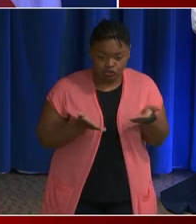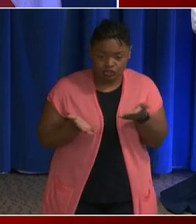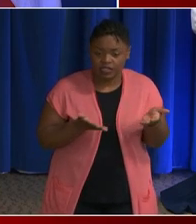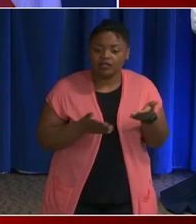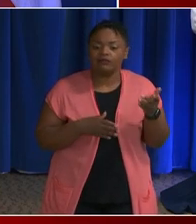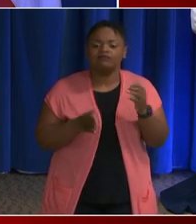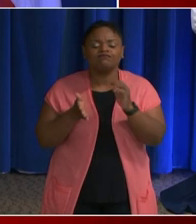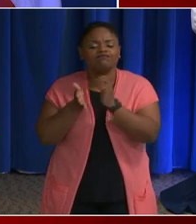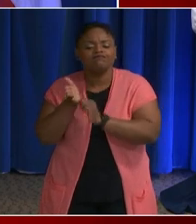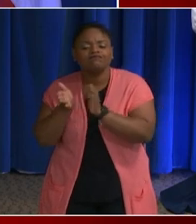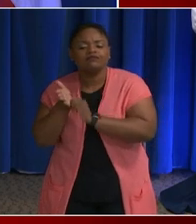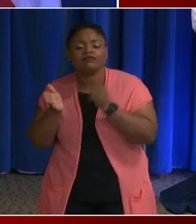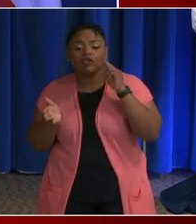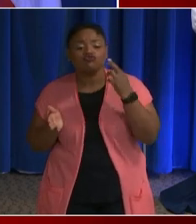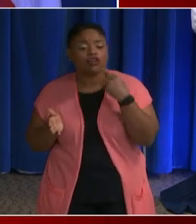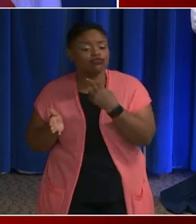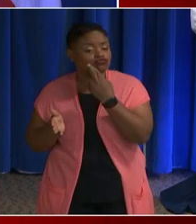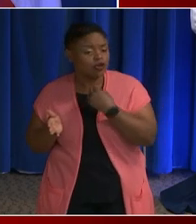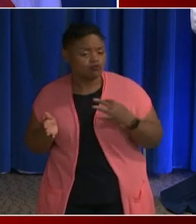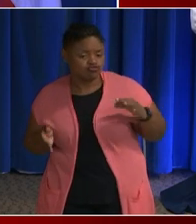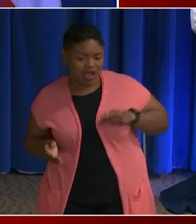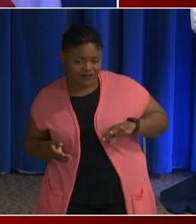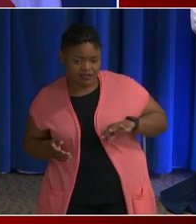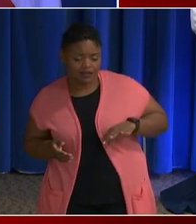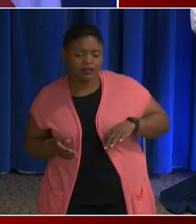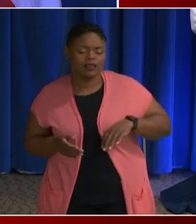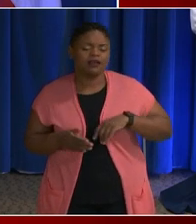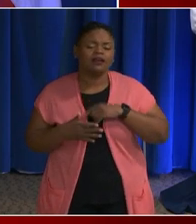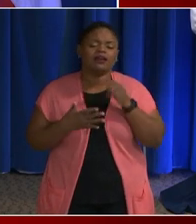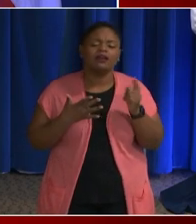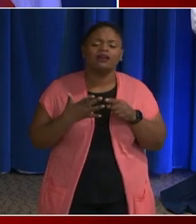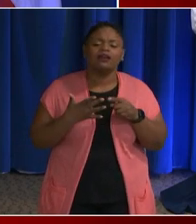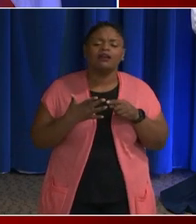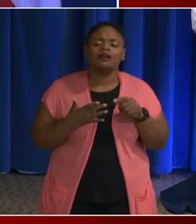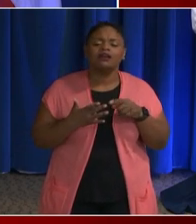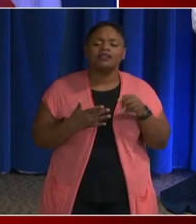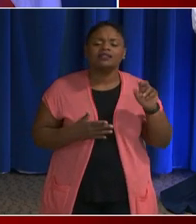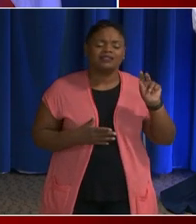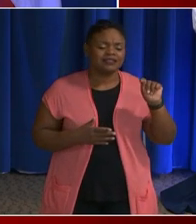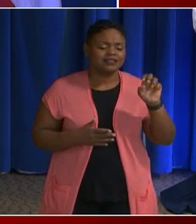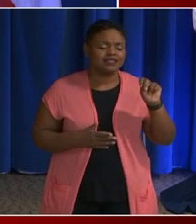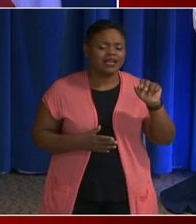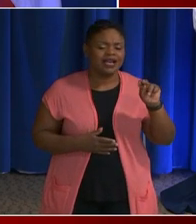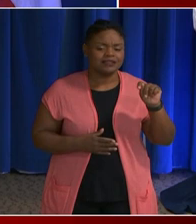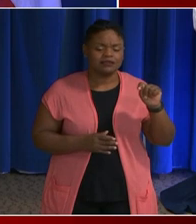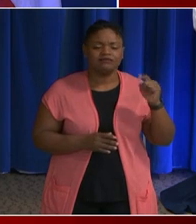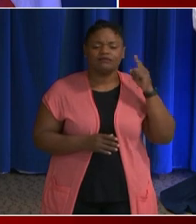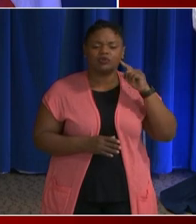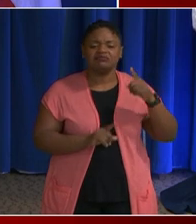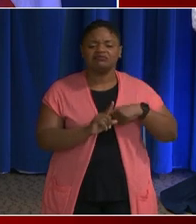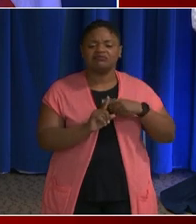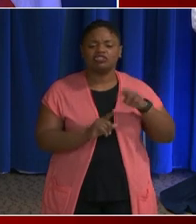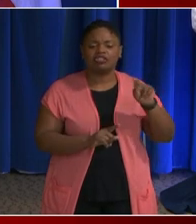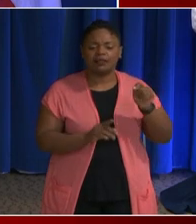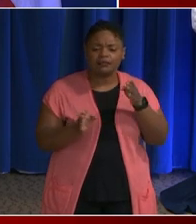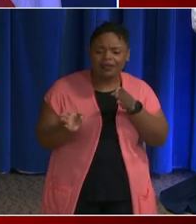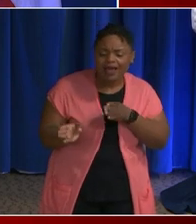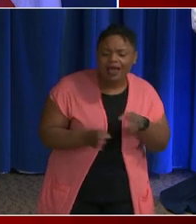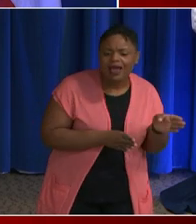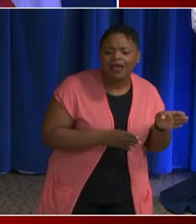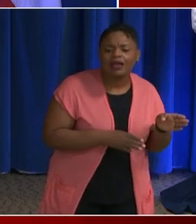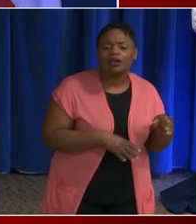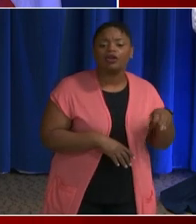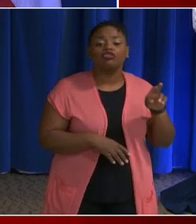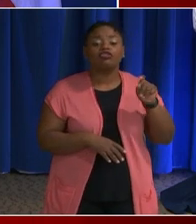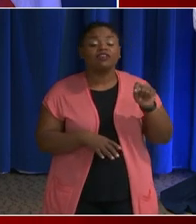revenue, some clarifications regarding tenant payment plans, the micro-grant program, the rent freeze, which we adopted on